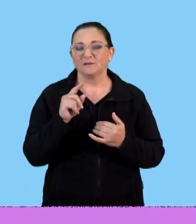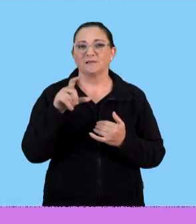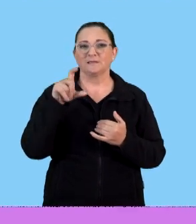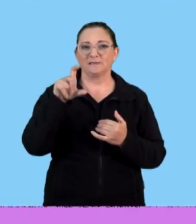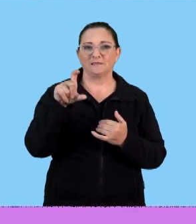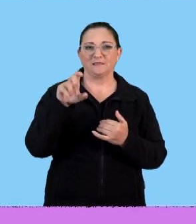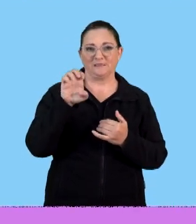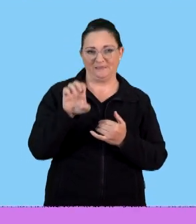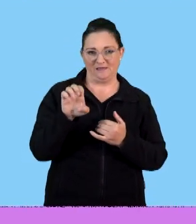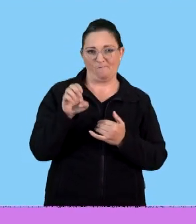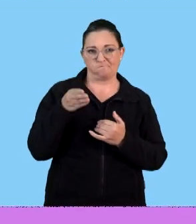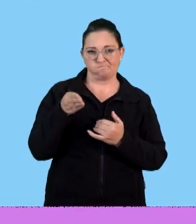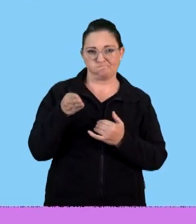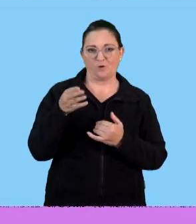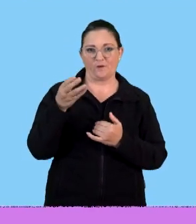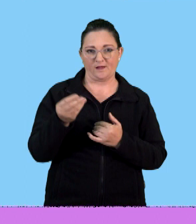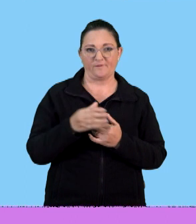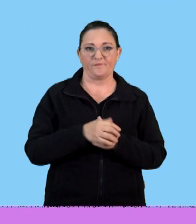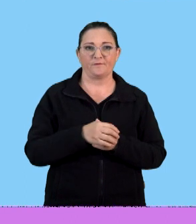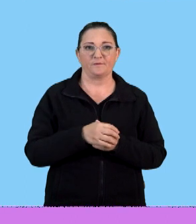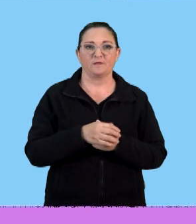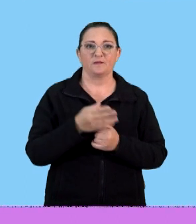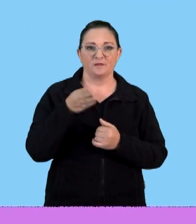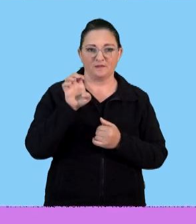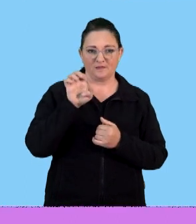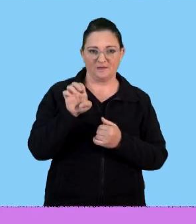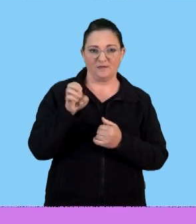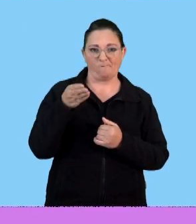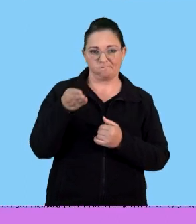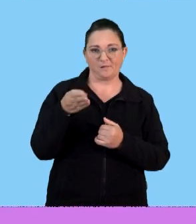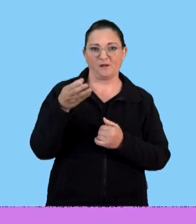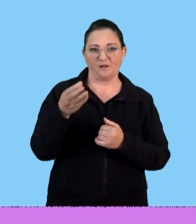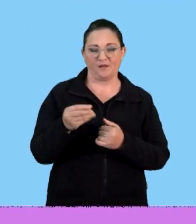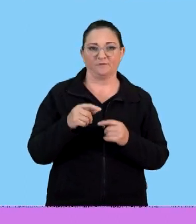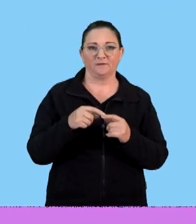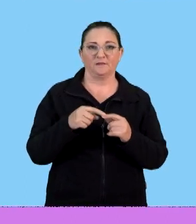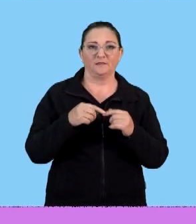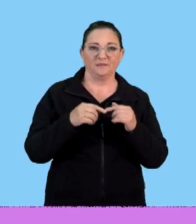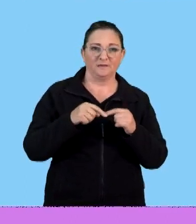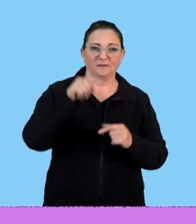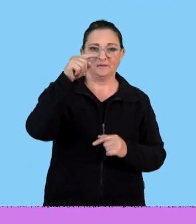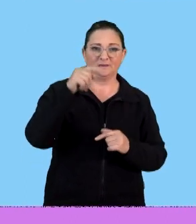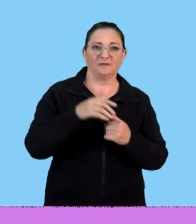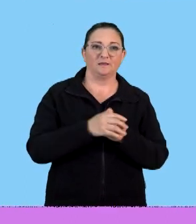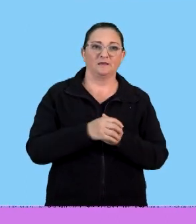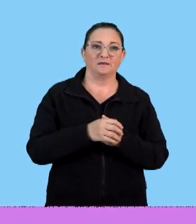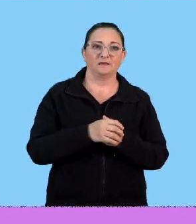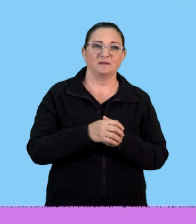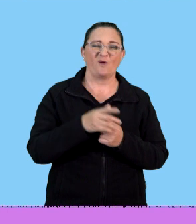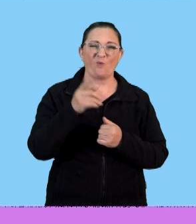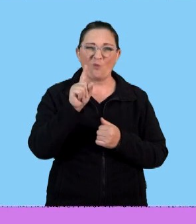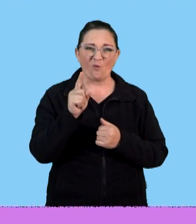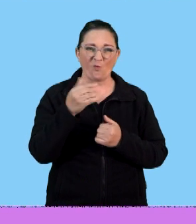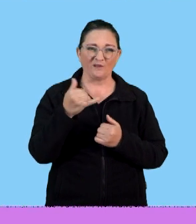where do we see E? Can you see there's E, and there we have E. So length, meaning it's this